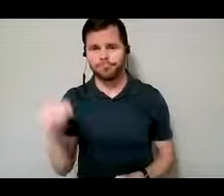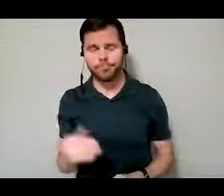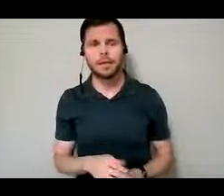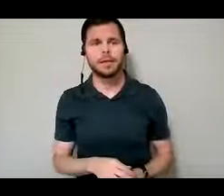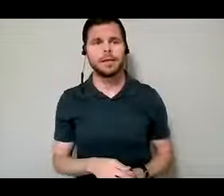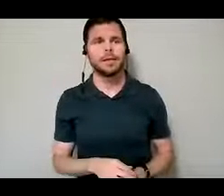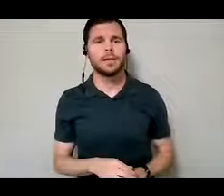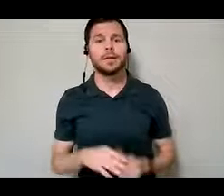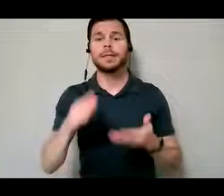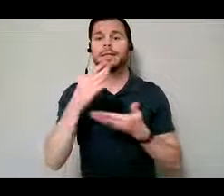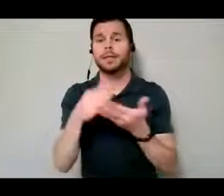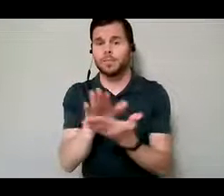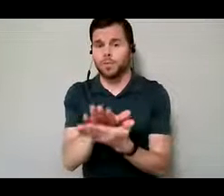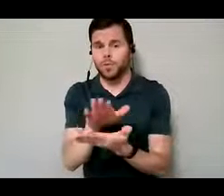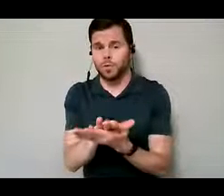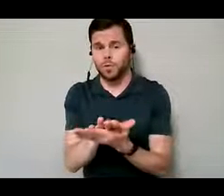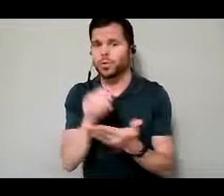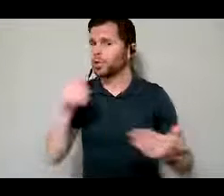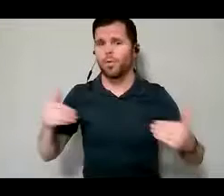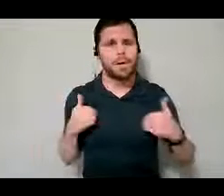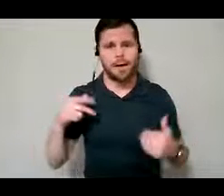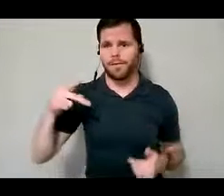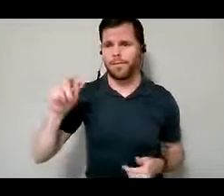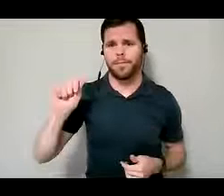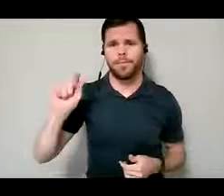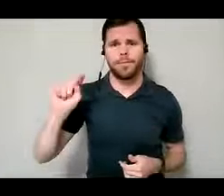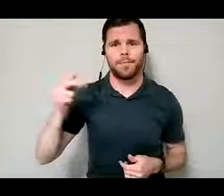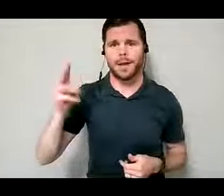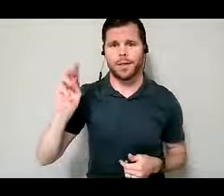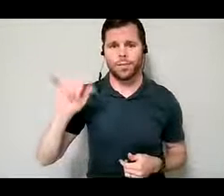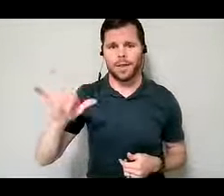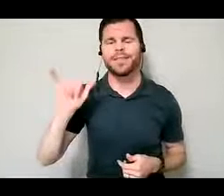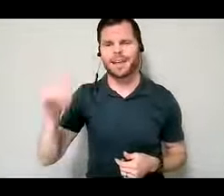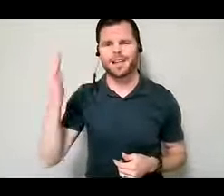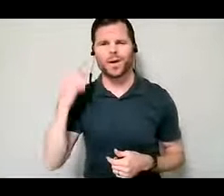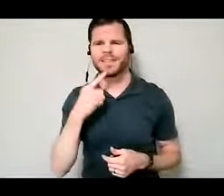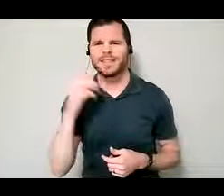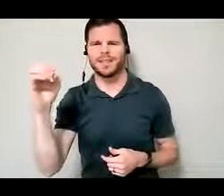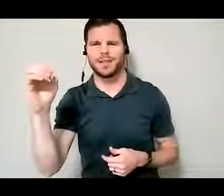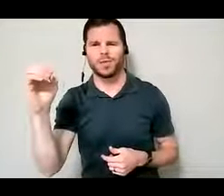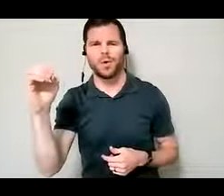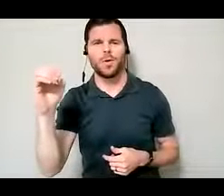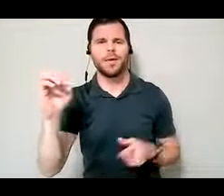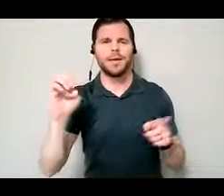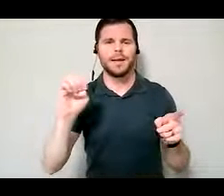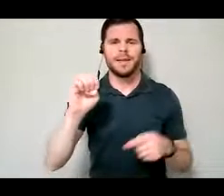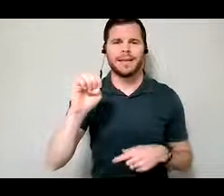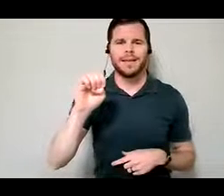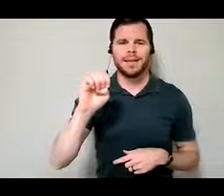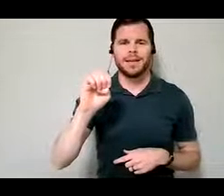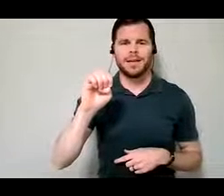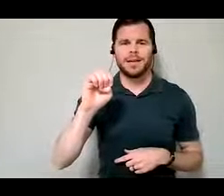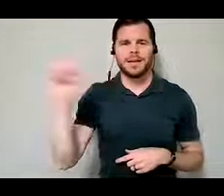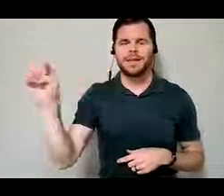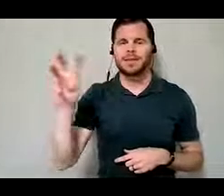Some schools, only a few of them don't have pathways, and that's why you'll see the 0. East Village does have a pathway this year, so that one